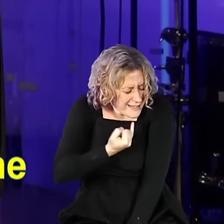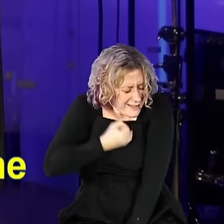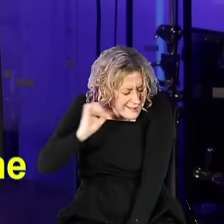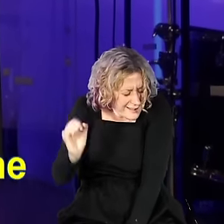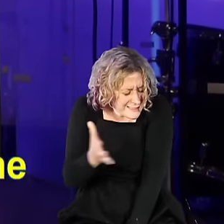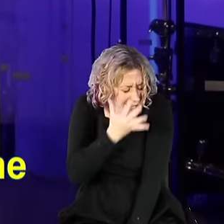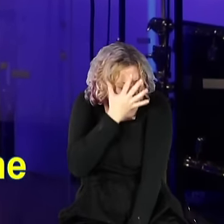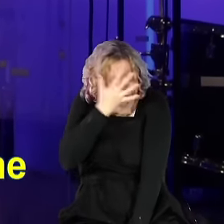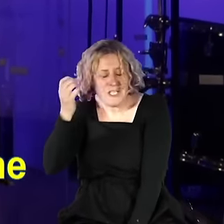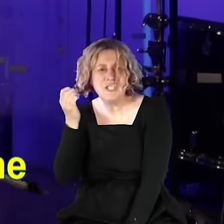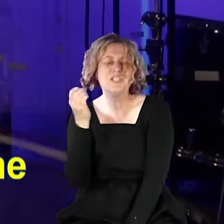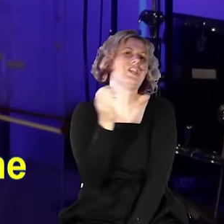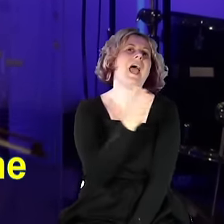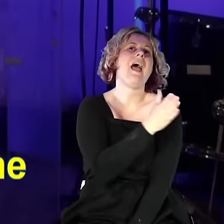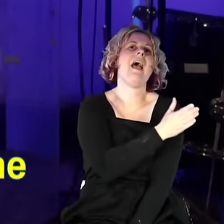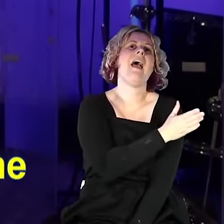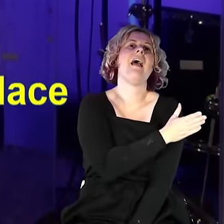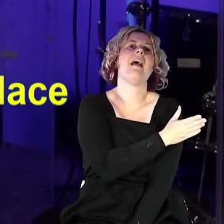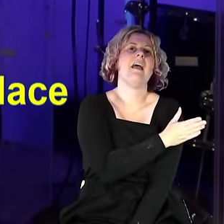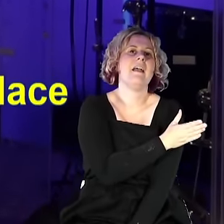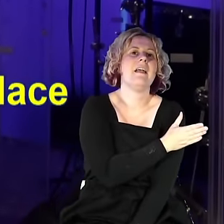my guilt and